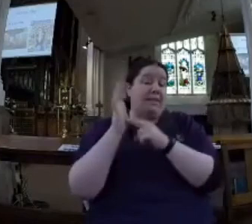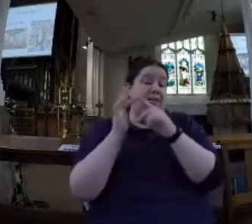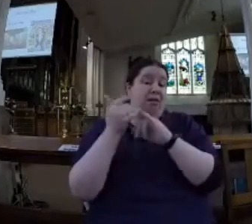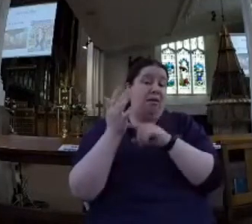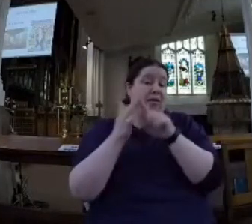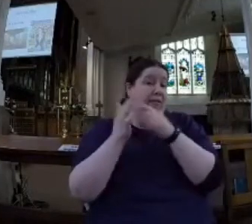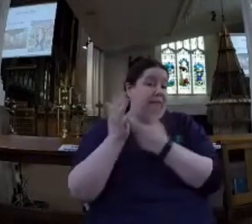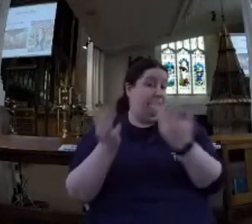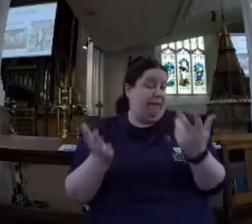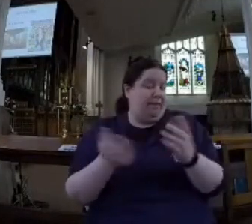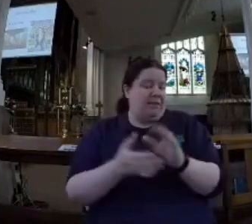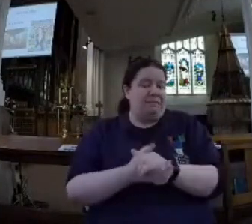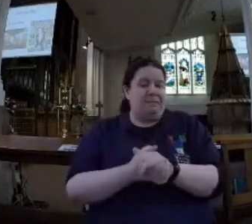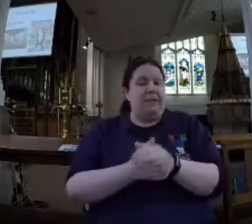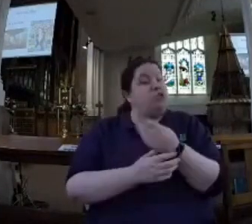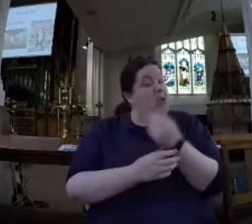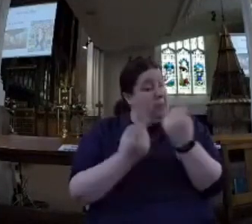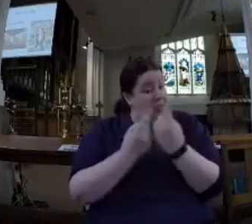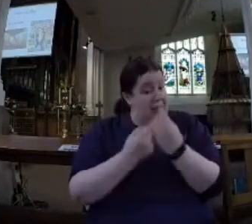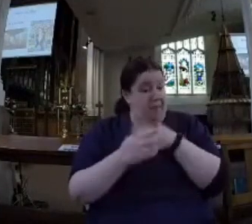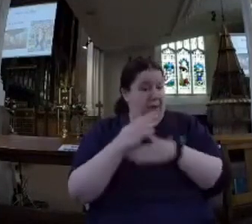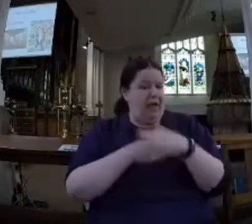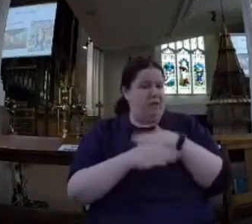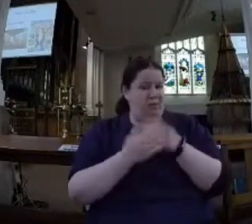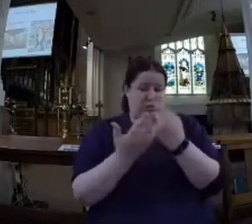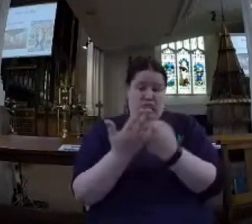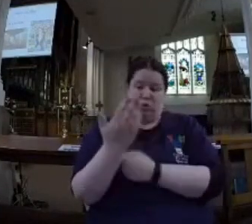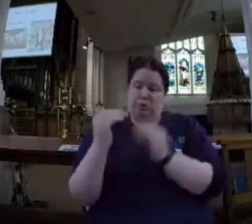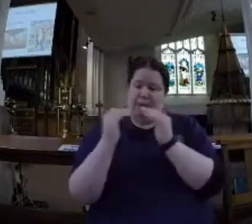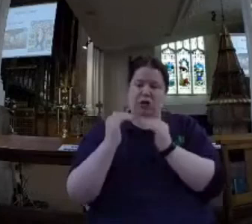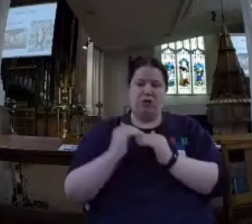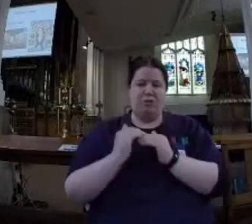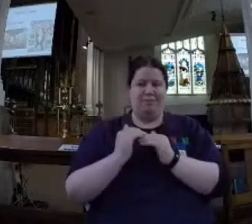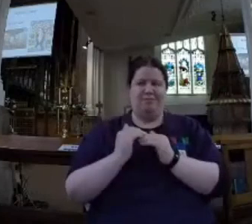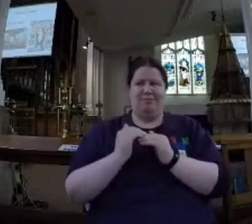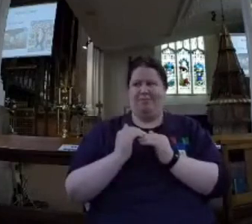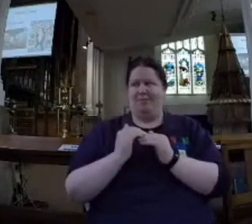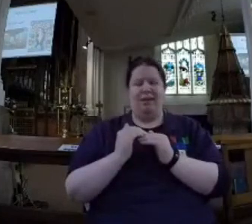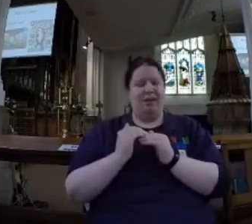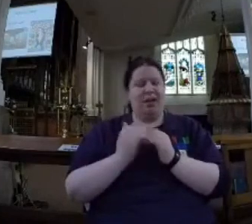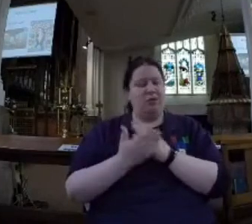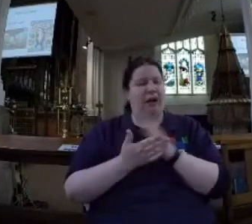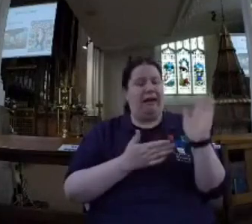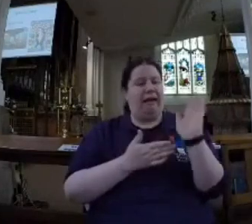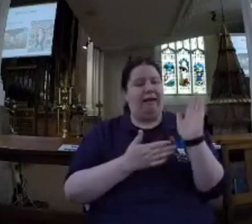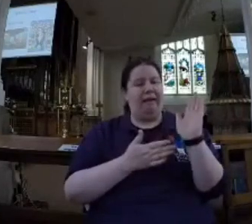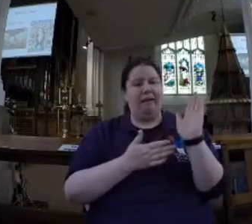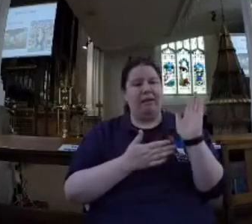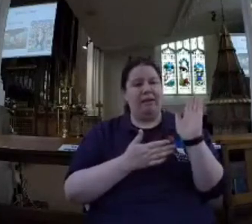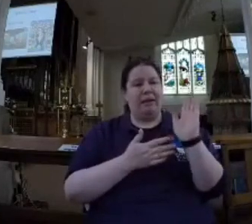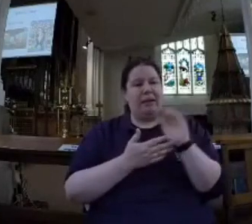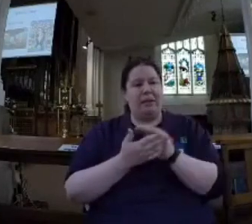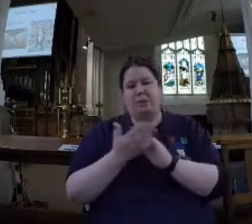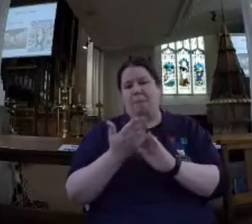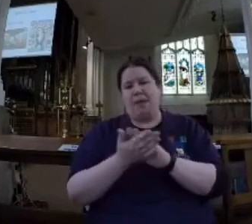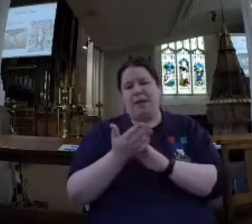things done were within the rules, apparently, but it was clear to everyone that it didn't make what was going on